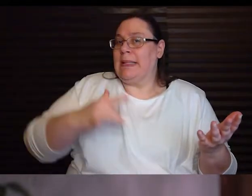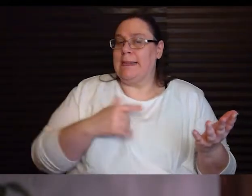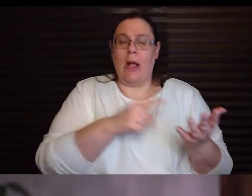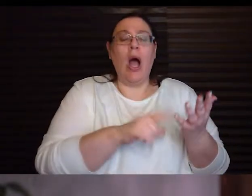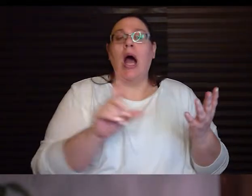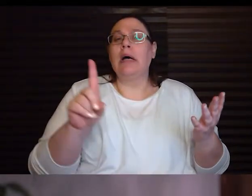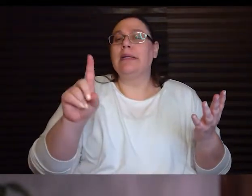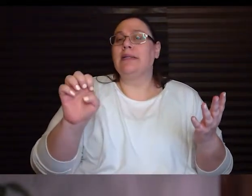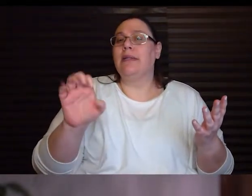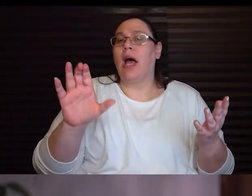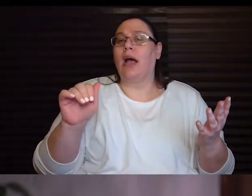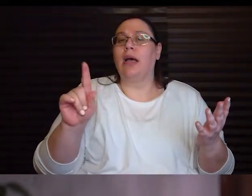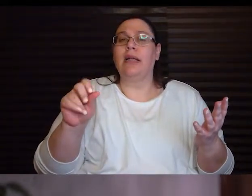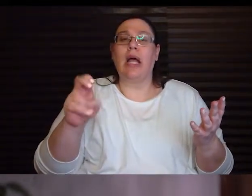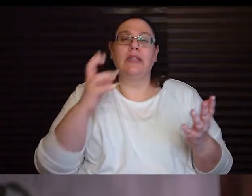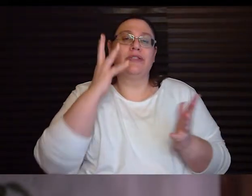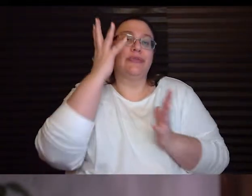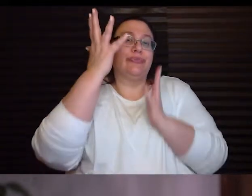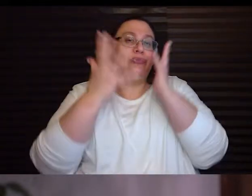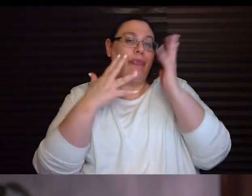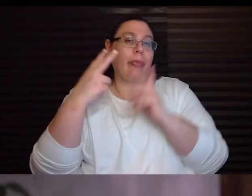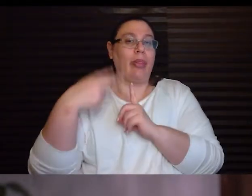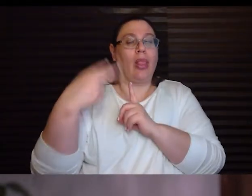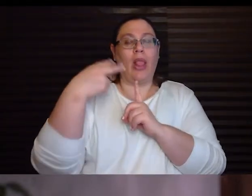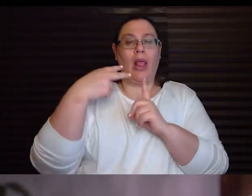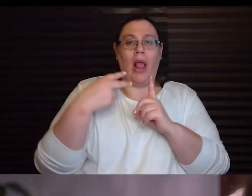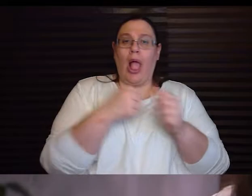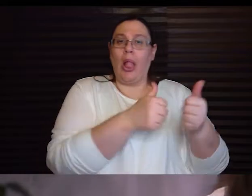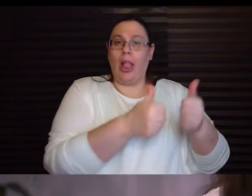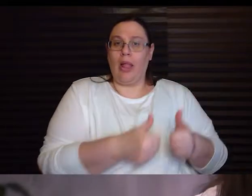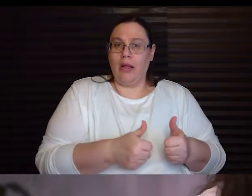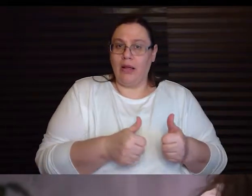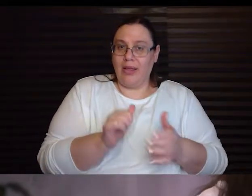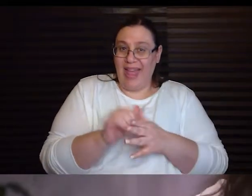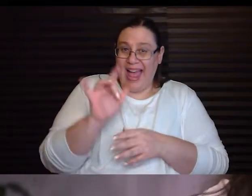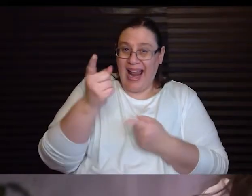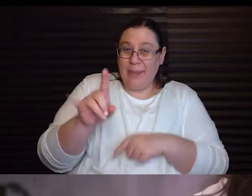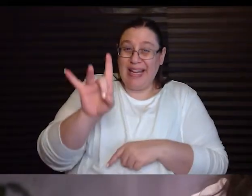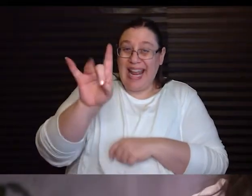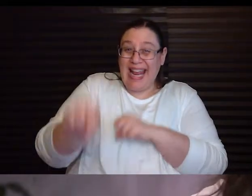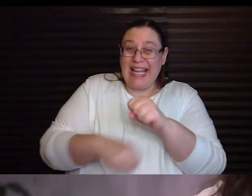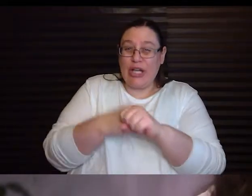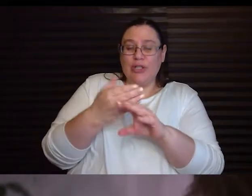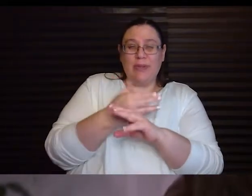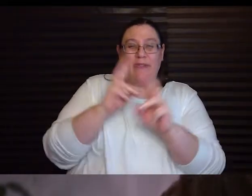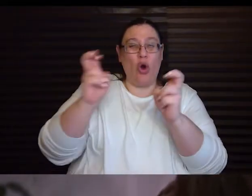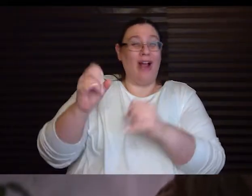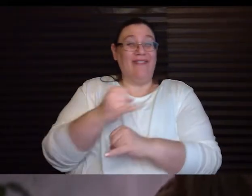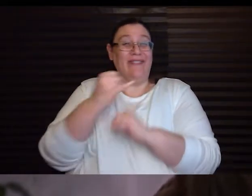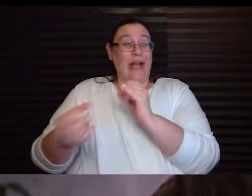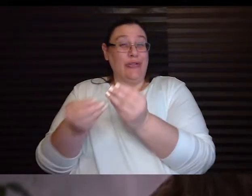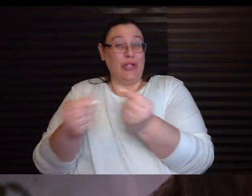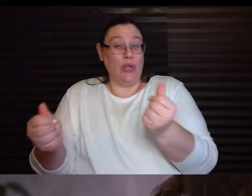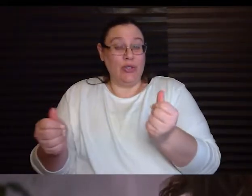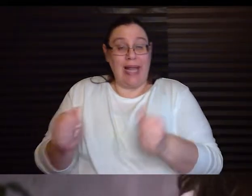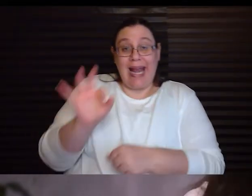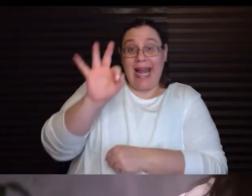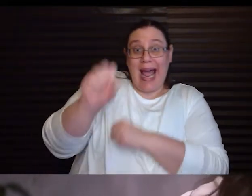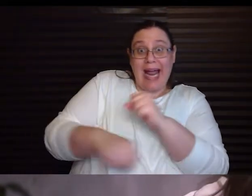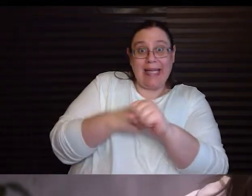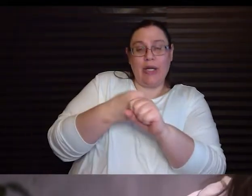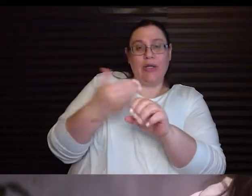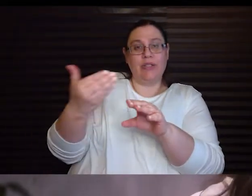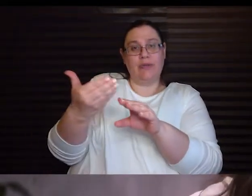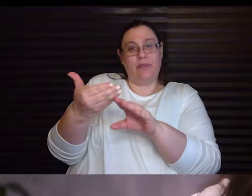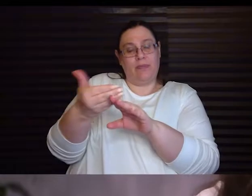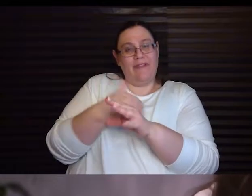of decadence and moral decay. This was 8 years before the final solution. This was 9 years before the